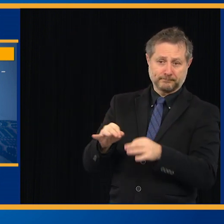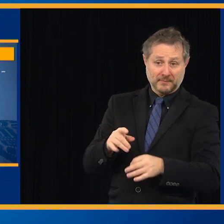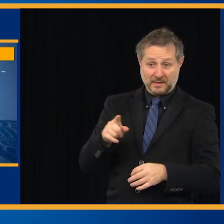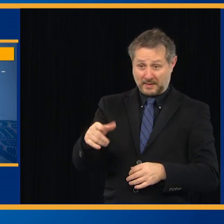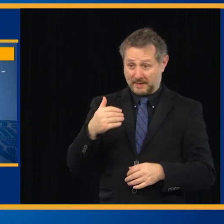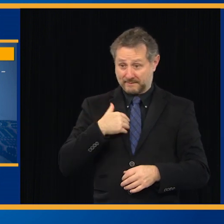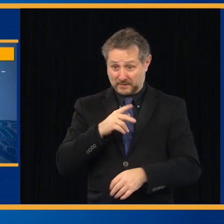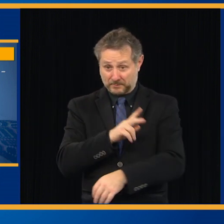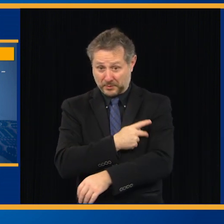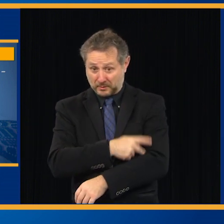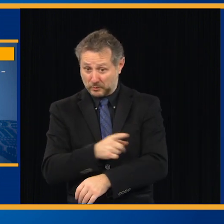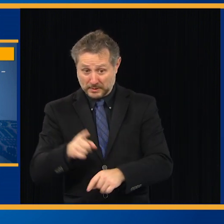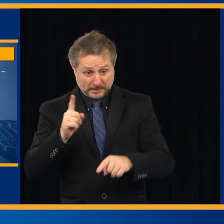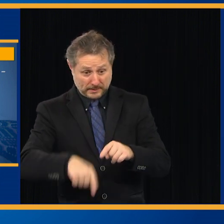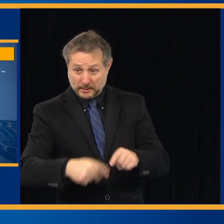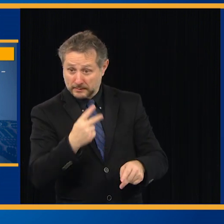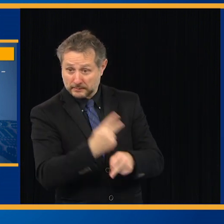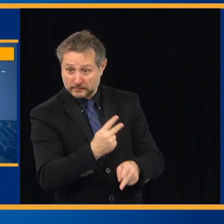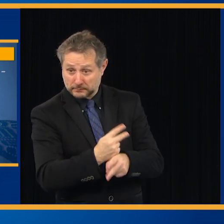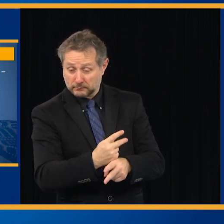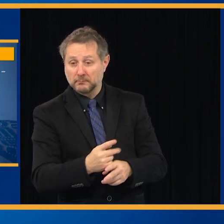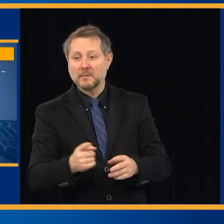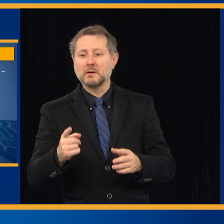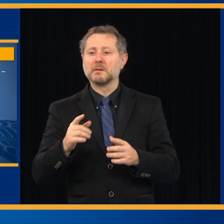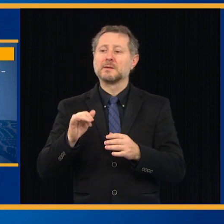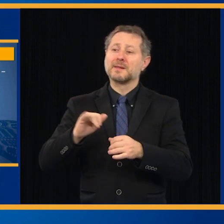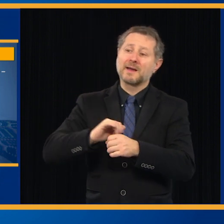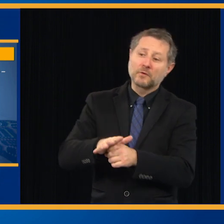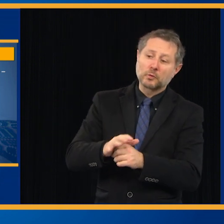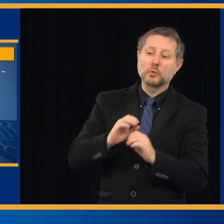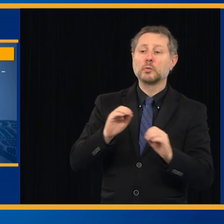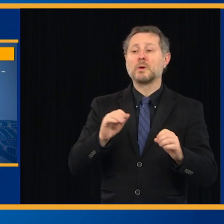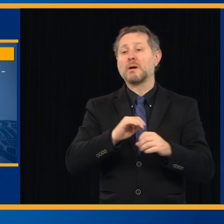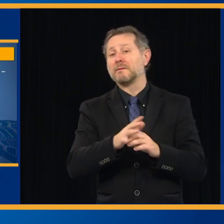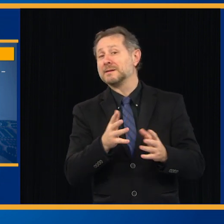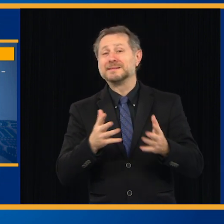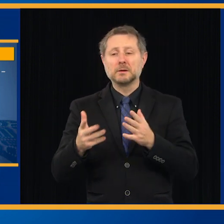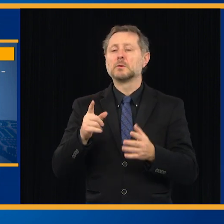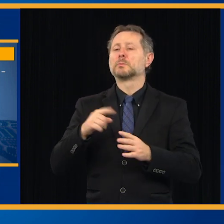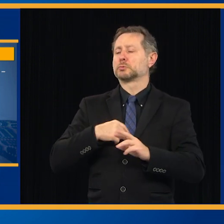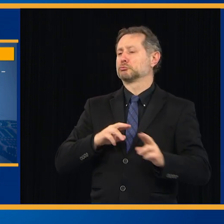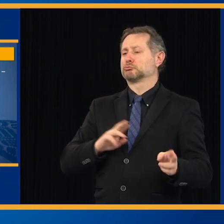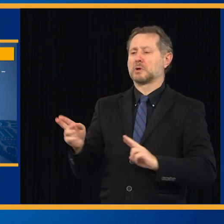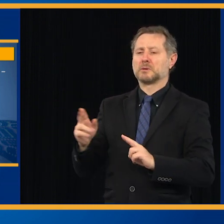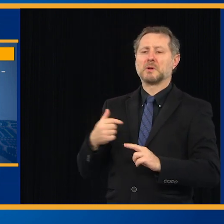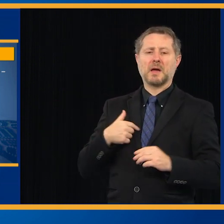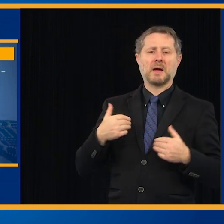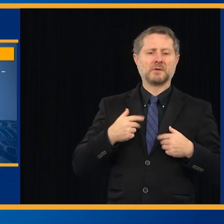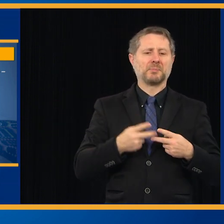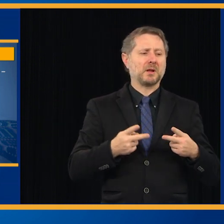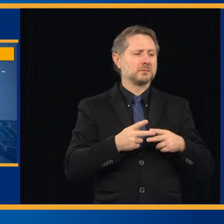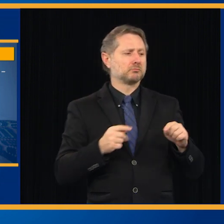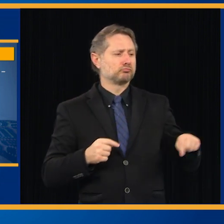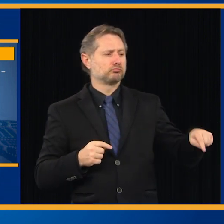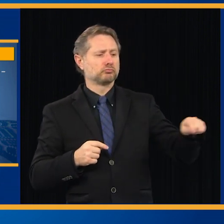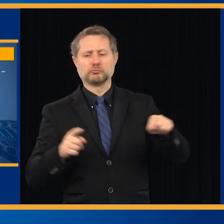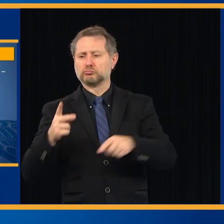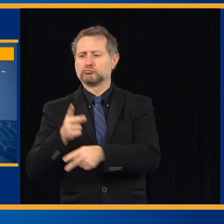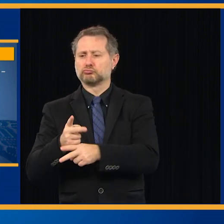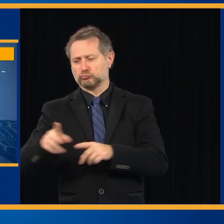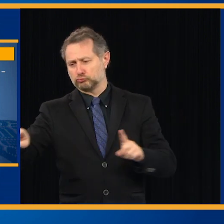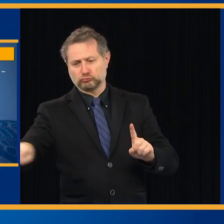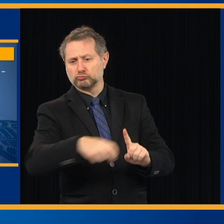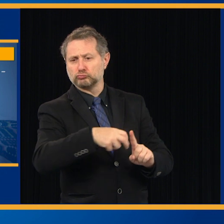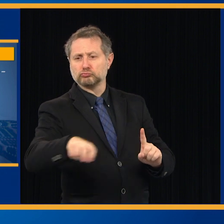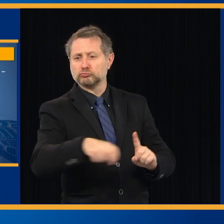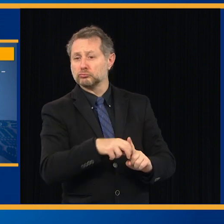patients, COVID or non-COVID. Remember what we did here. We created 40,000 hospital beds